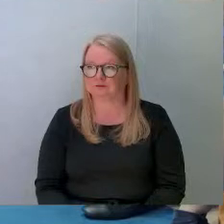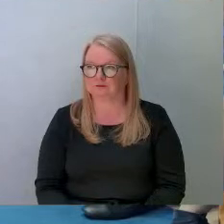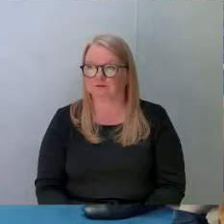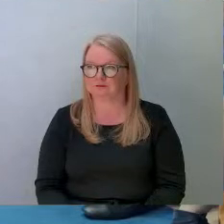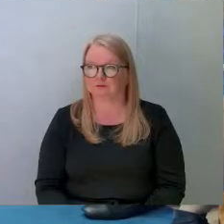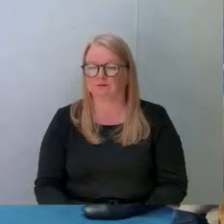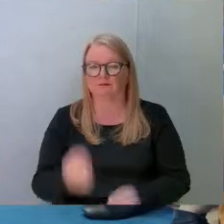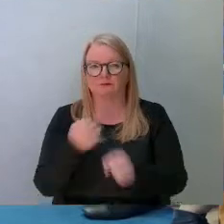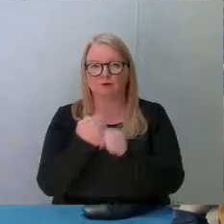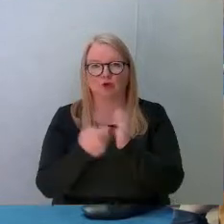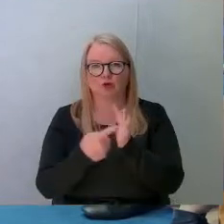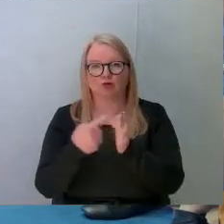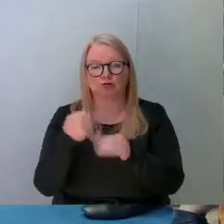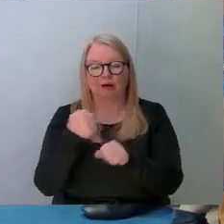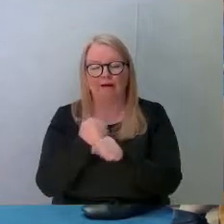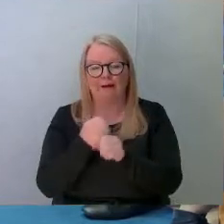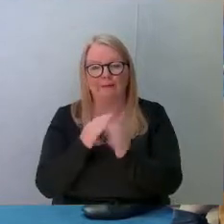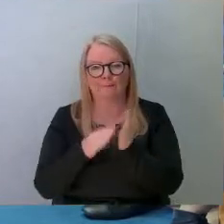Greg Monacan.